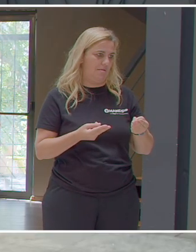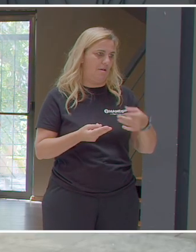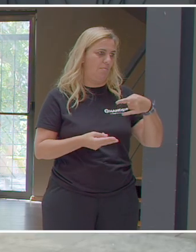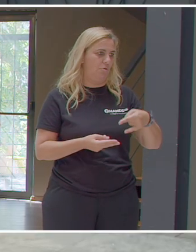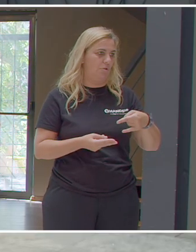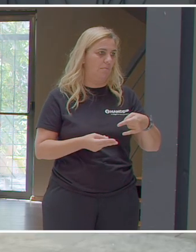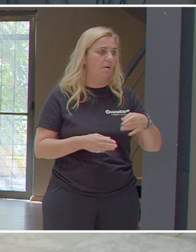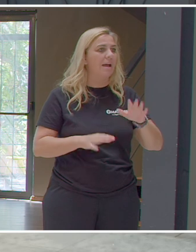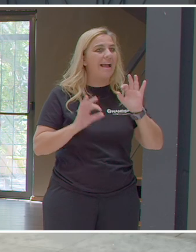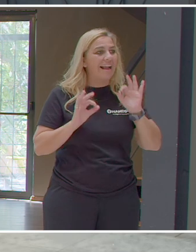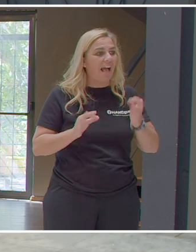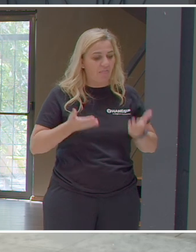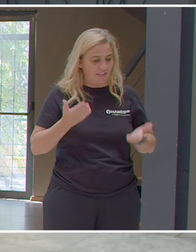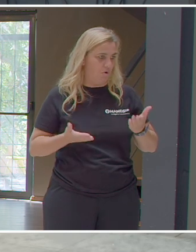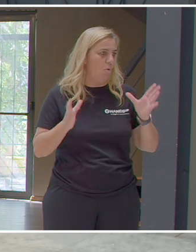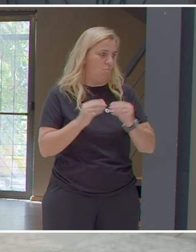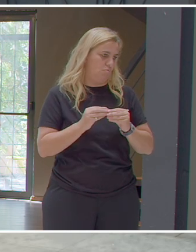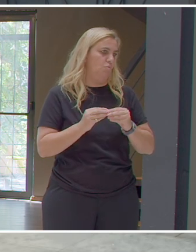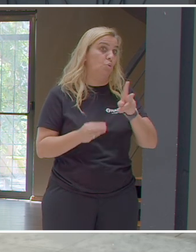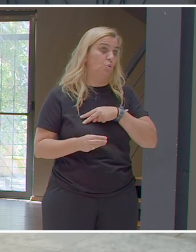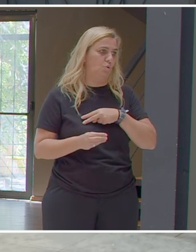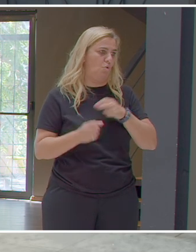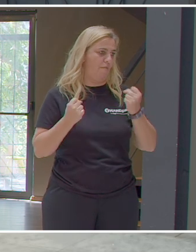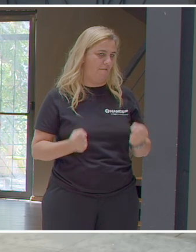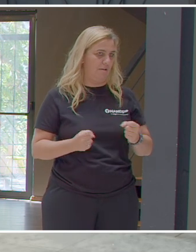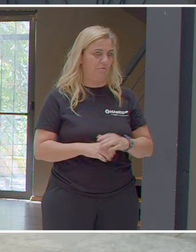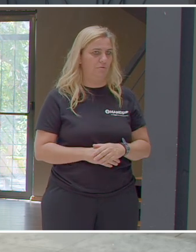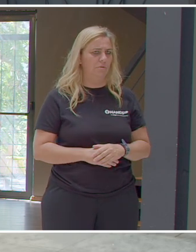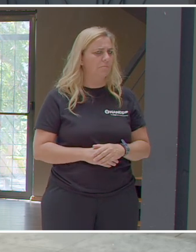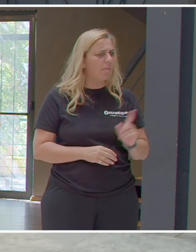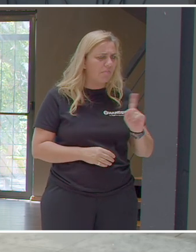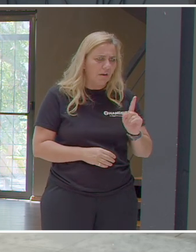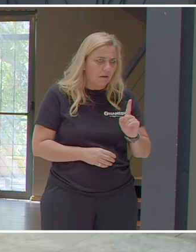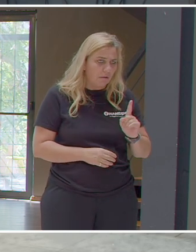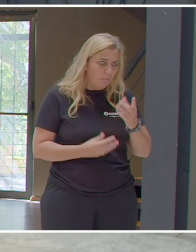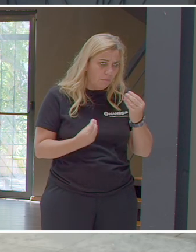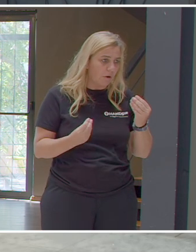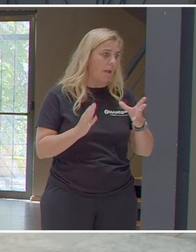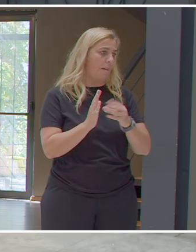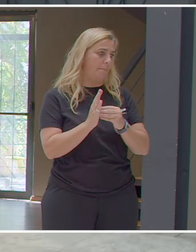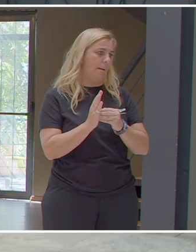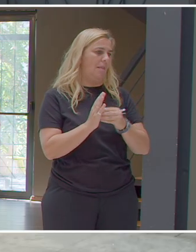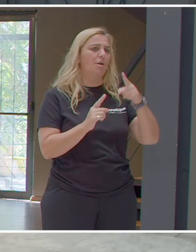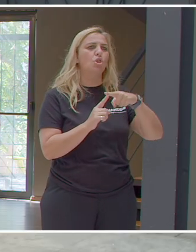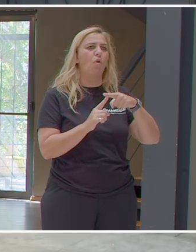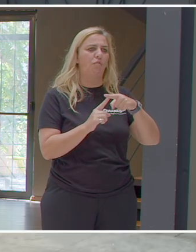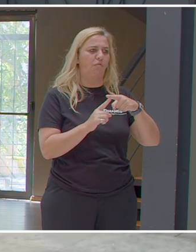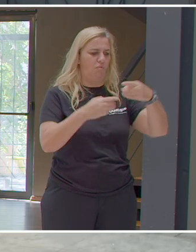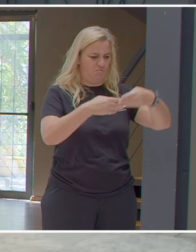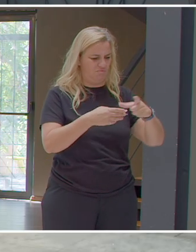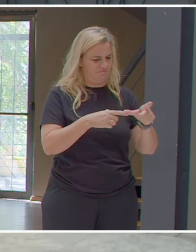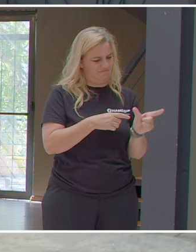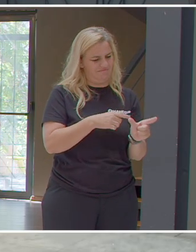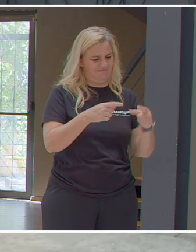per kilogram of your ideal weight. And that is actually not that much. And for example, when you eat a block of tofu, it already